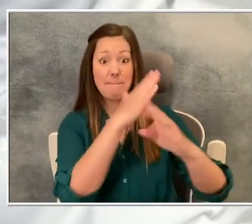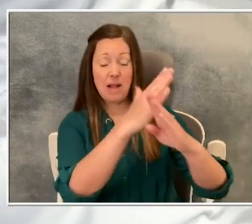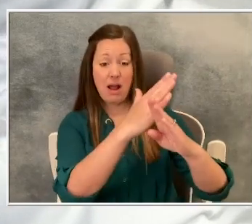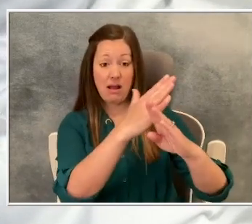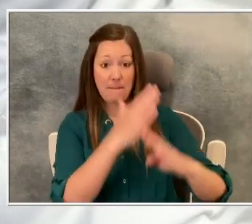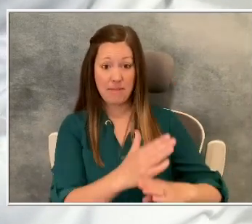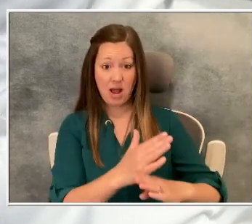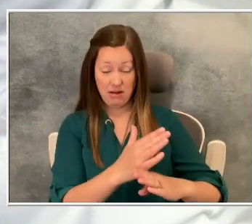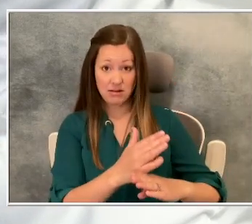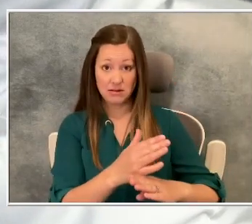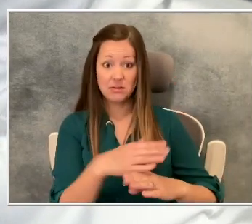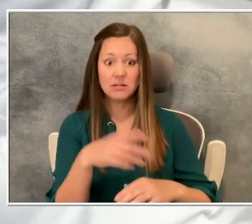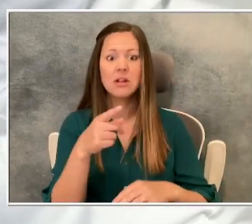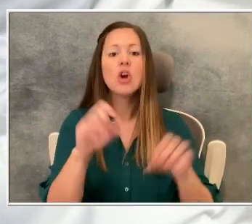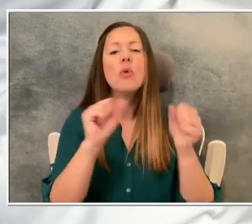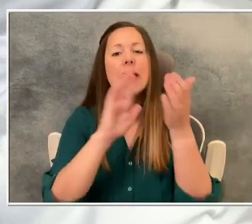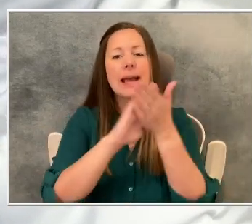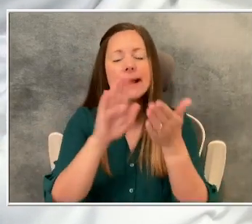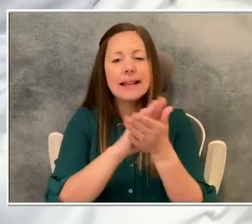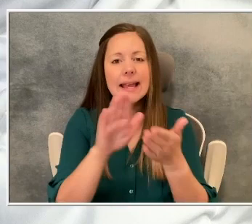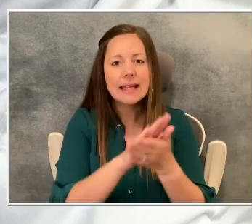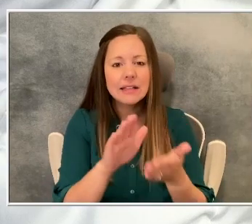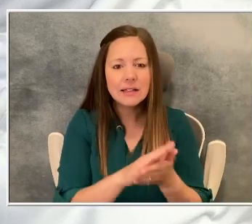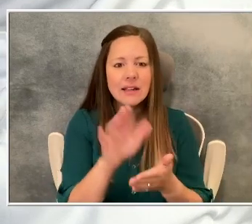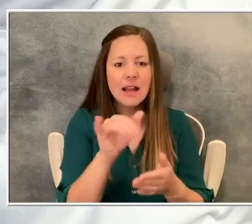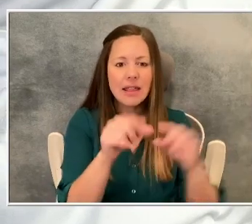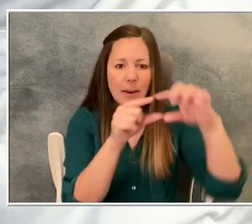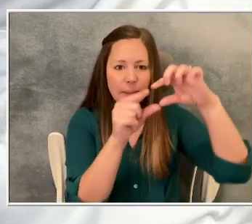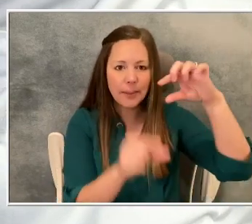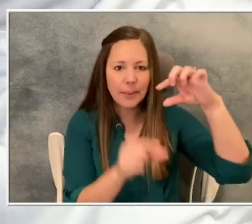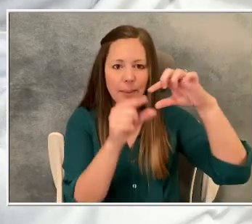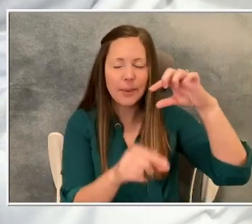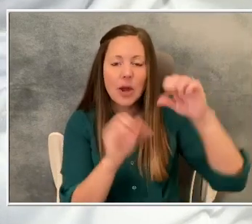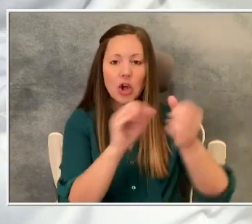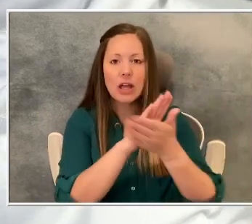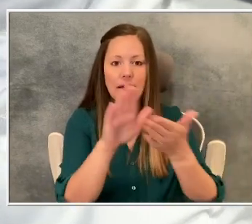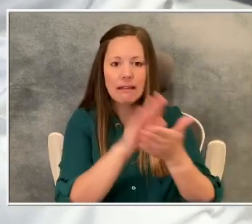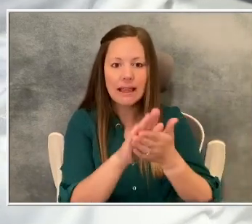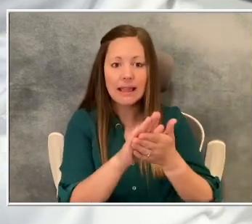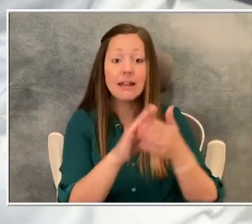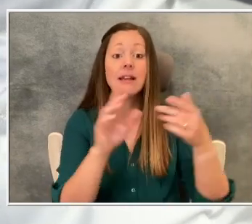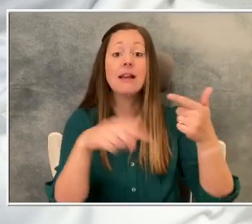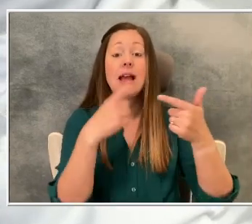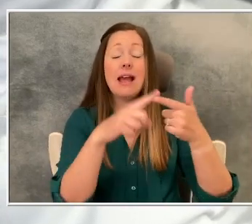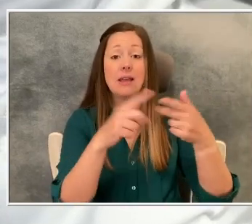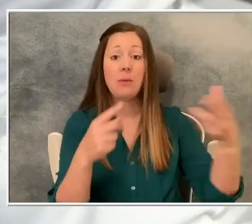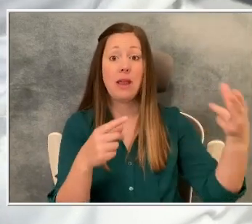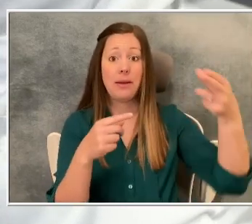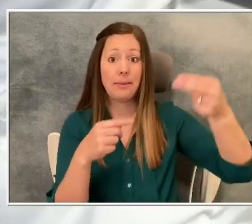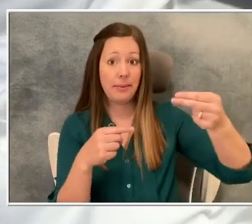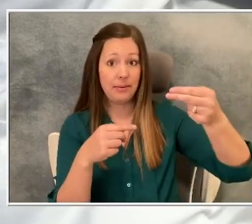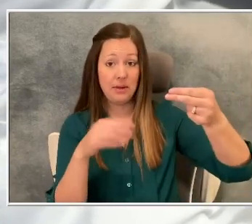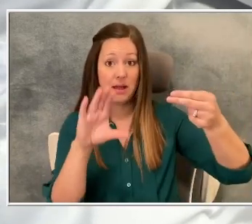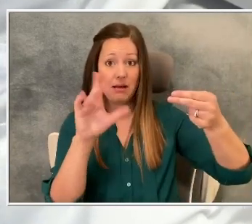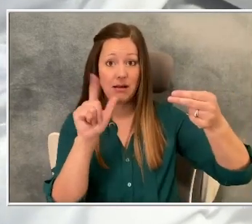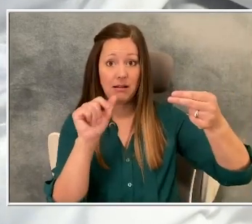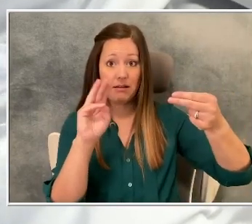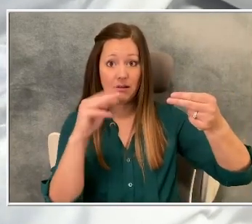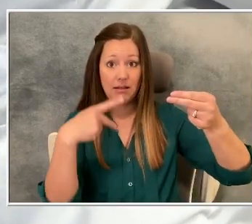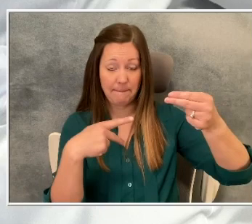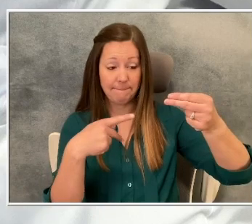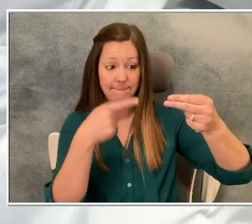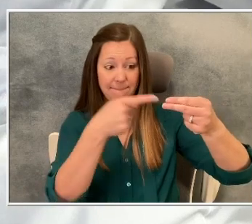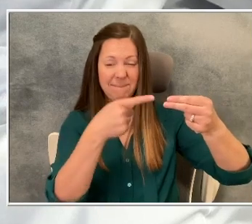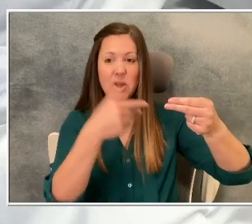out that clot buildup and plaque buildup right up to the level of the clamp, up to the level of the kidney arteries. And then that allowed us to only have a